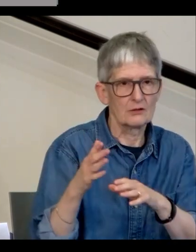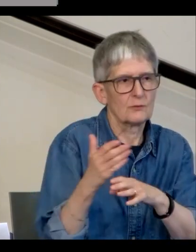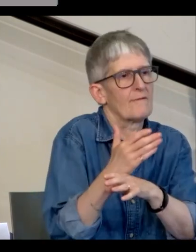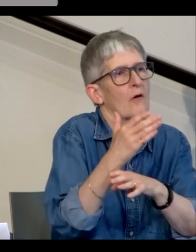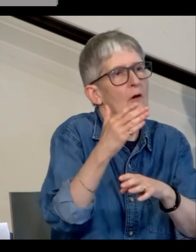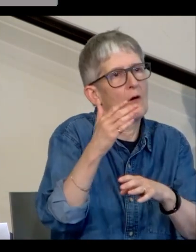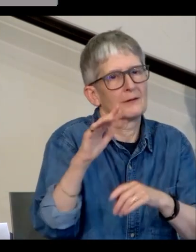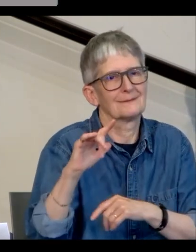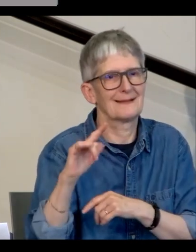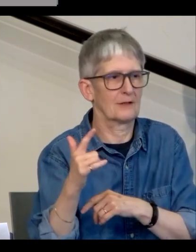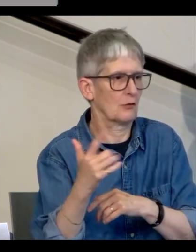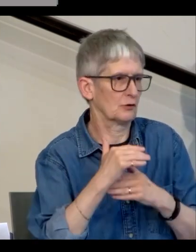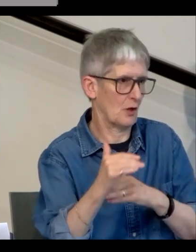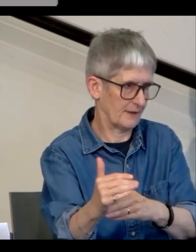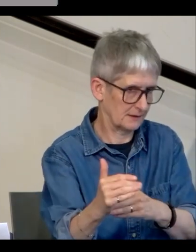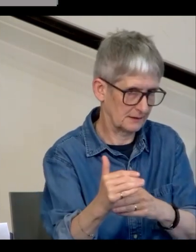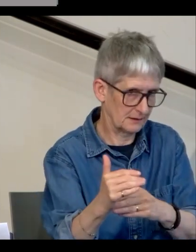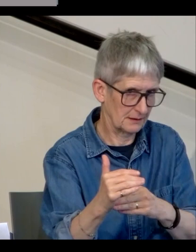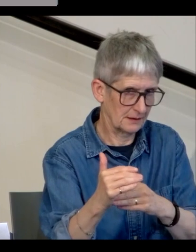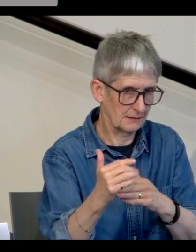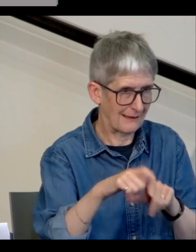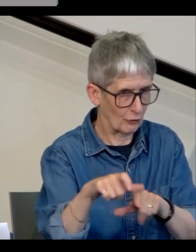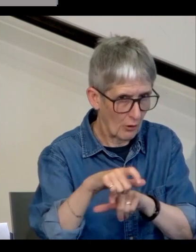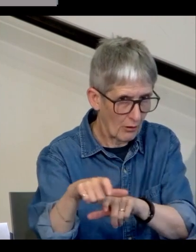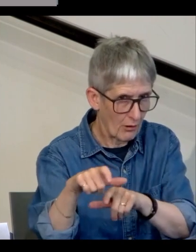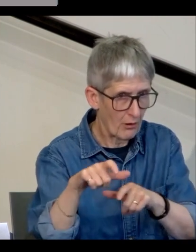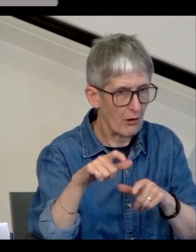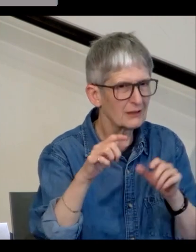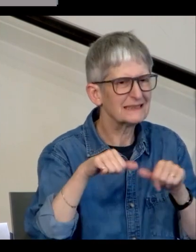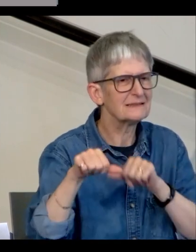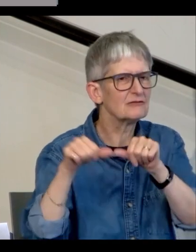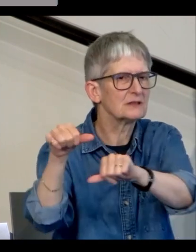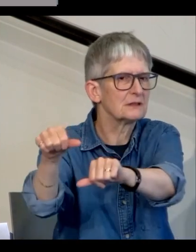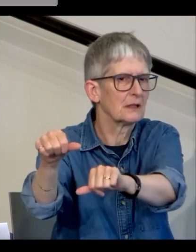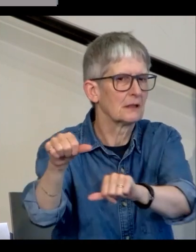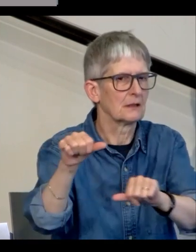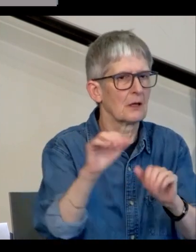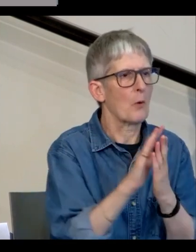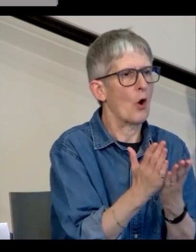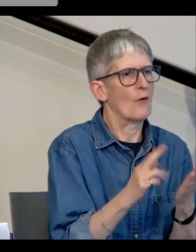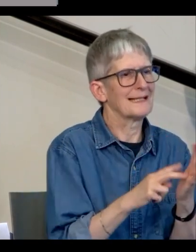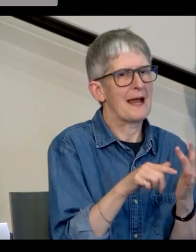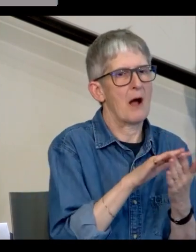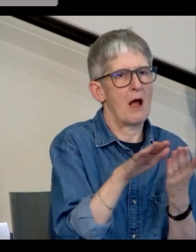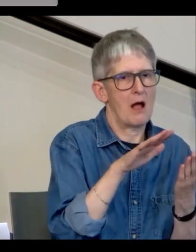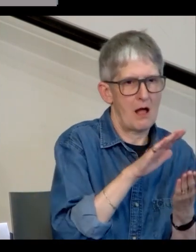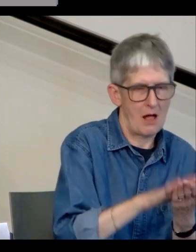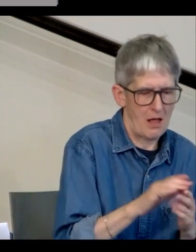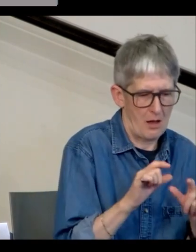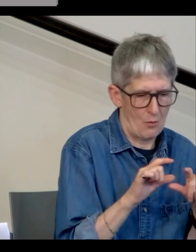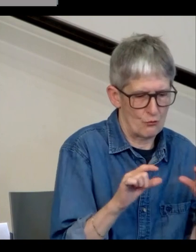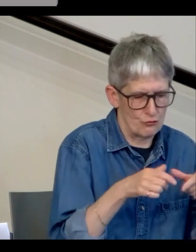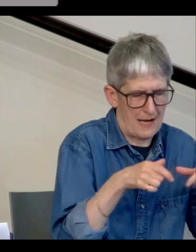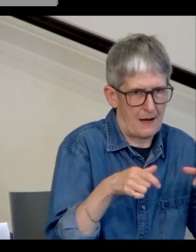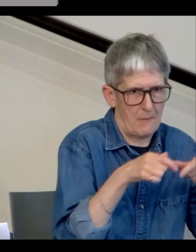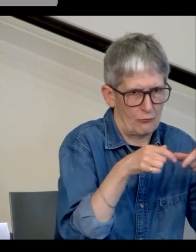Sunday at 7 service, where we're going to be continuing our series on the book of Nehemiah called Brick by Brick